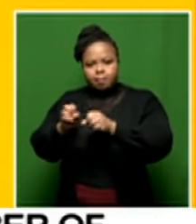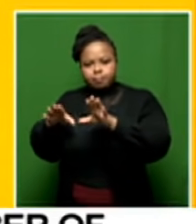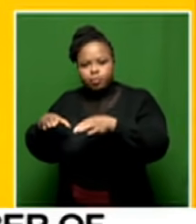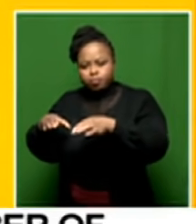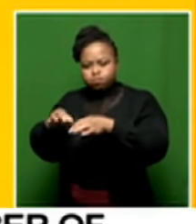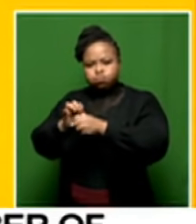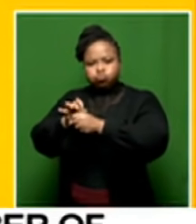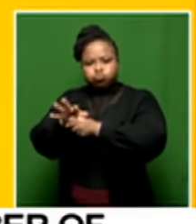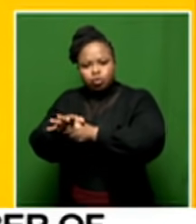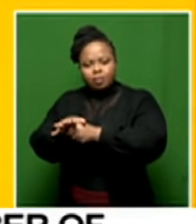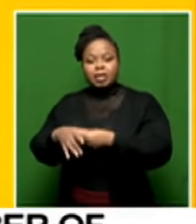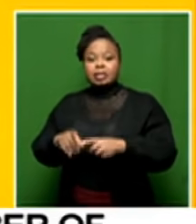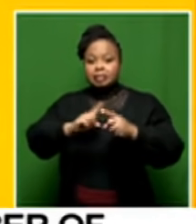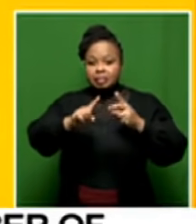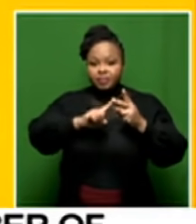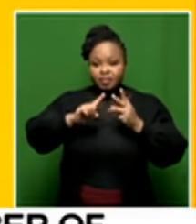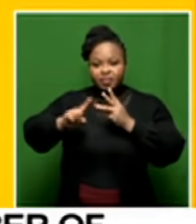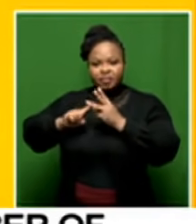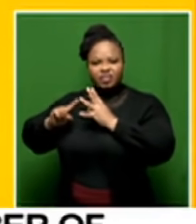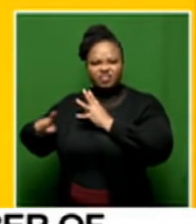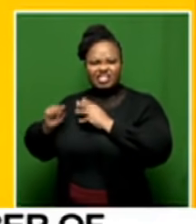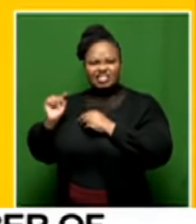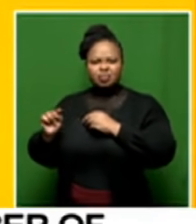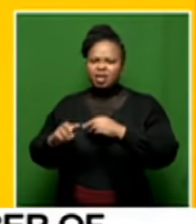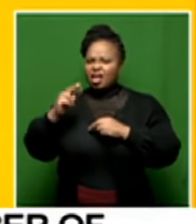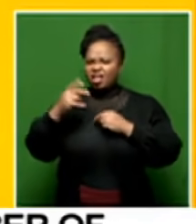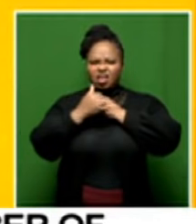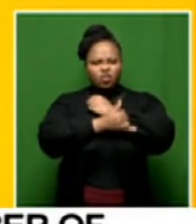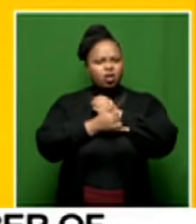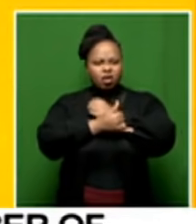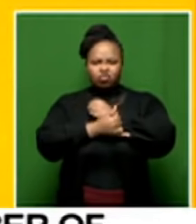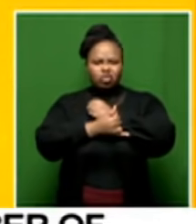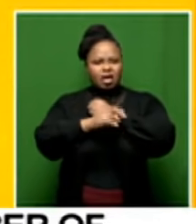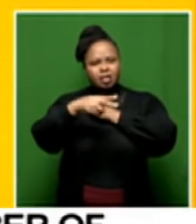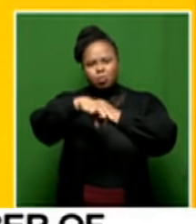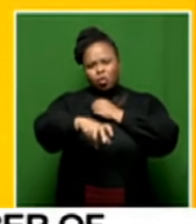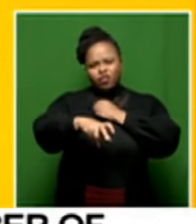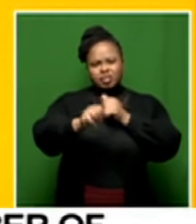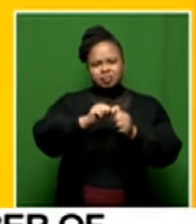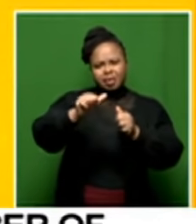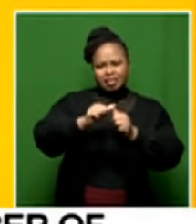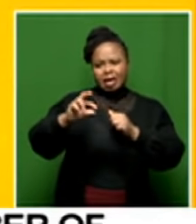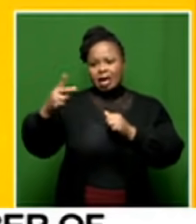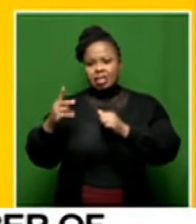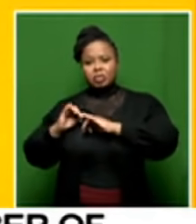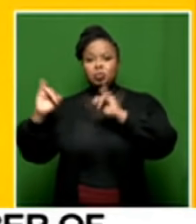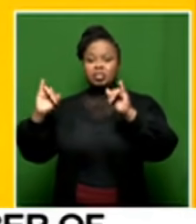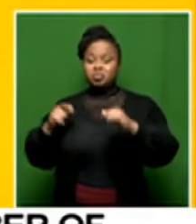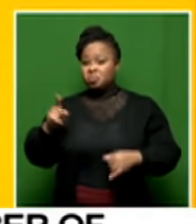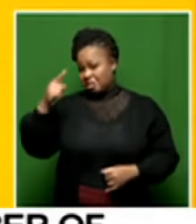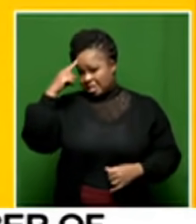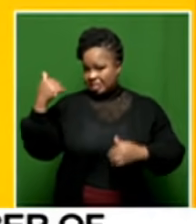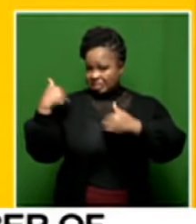infections, different lockdown levels there as opposed to the rest of the country. Do you think it would be safer to go that way? I mean, just